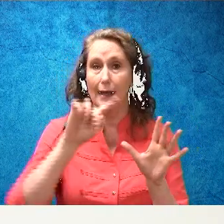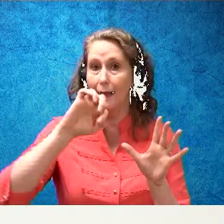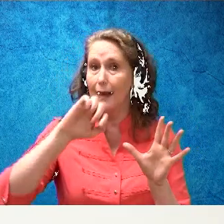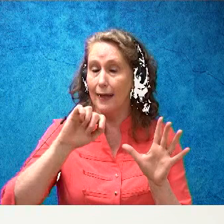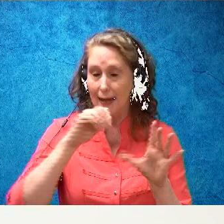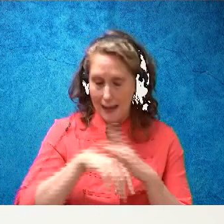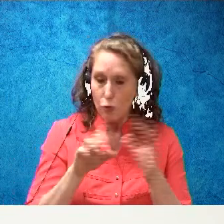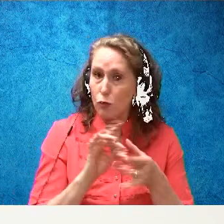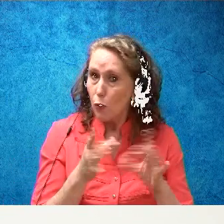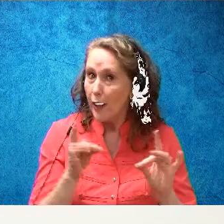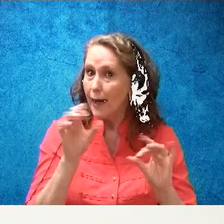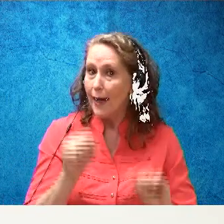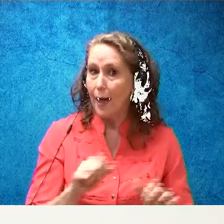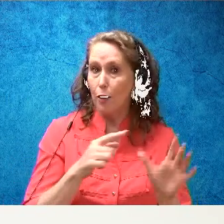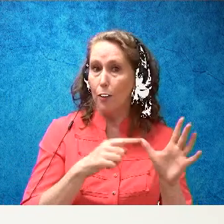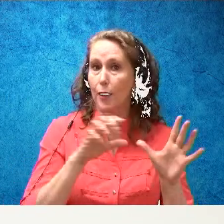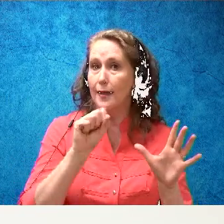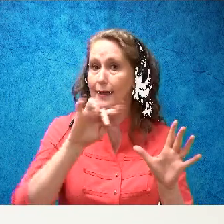a story?